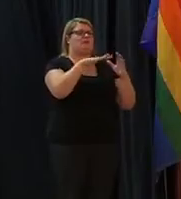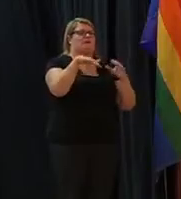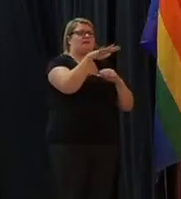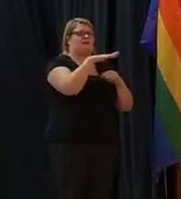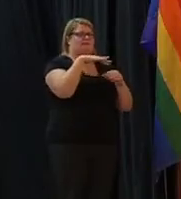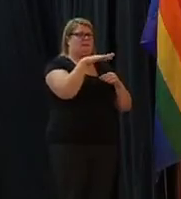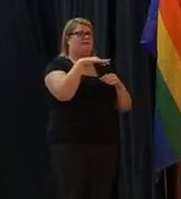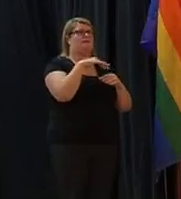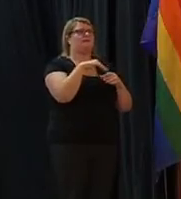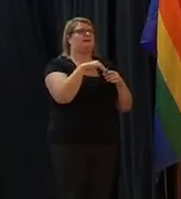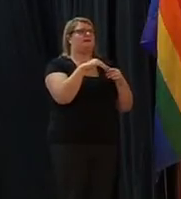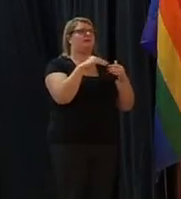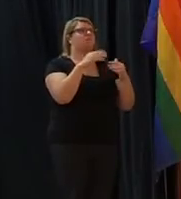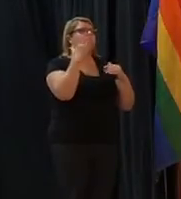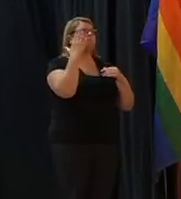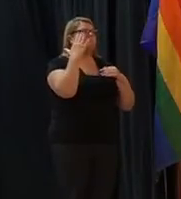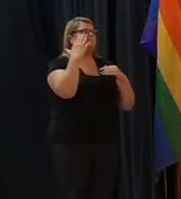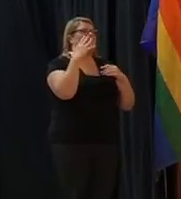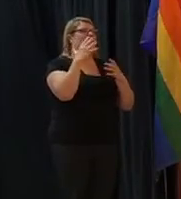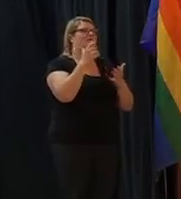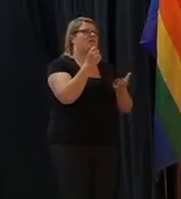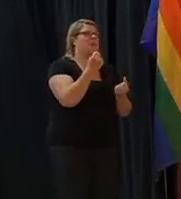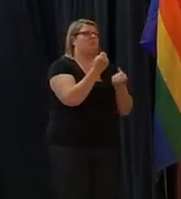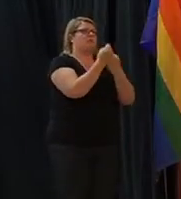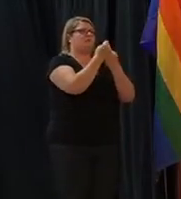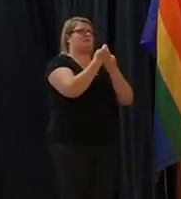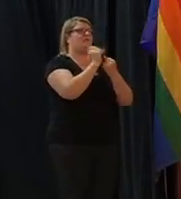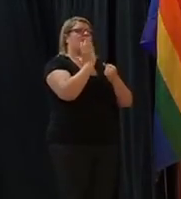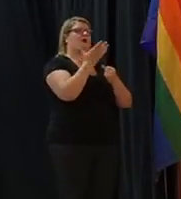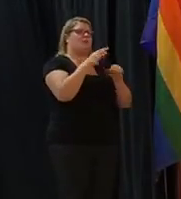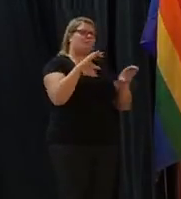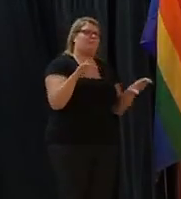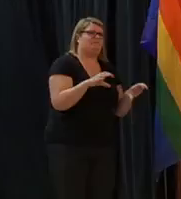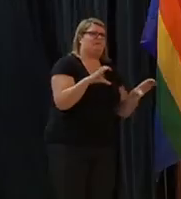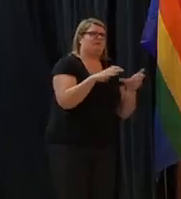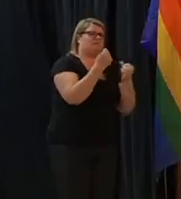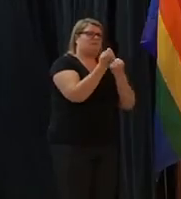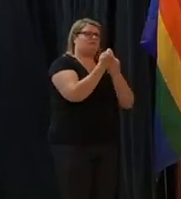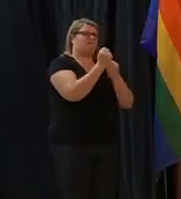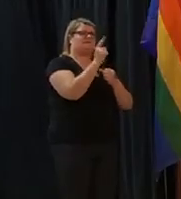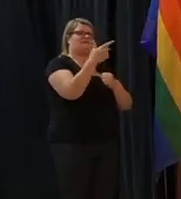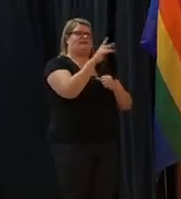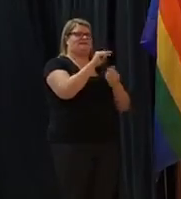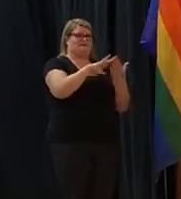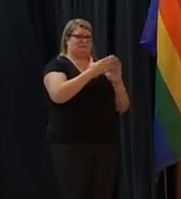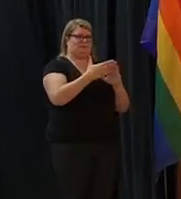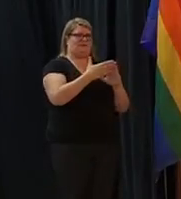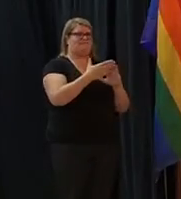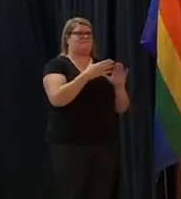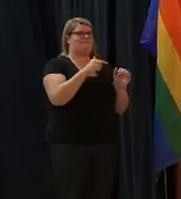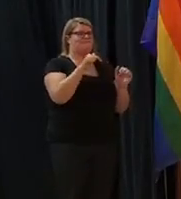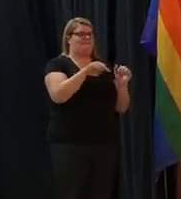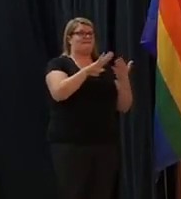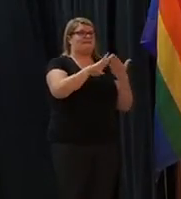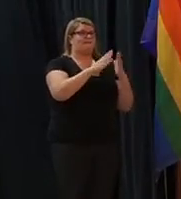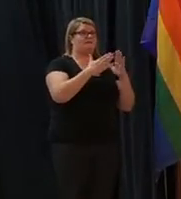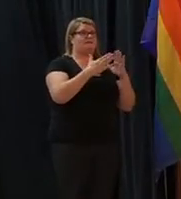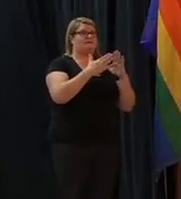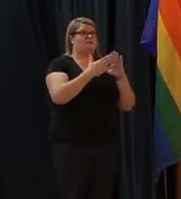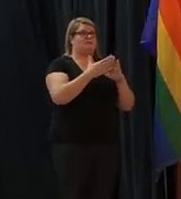within us, the movement, within us, the LGBT community. In this capacity, this committee is actually